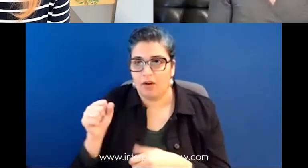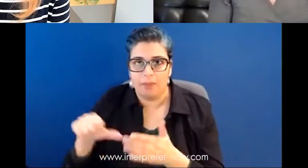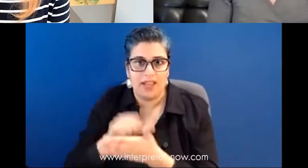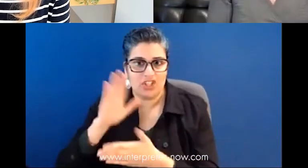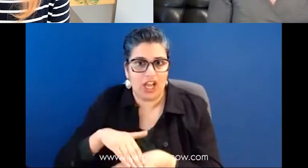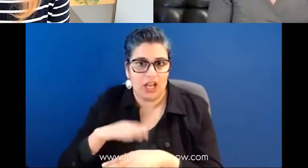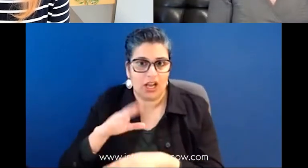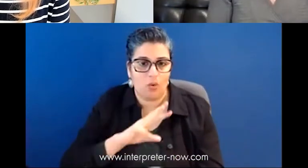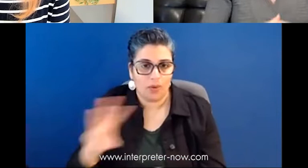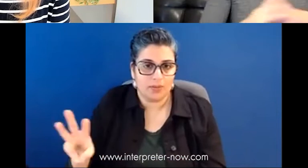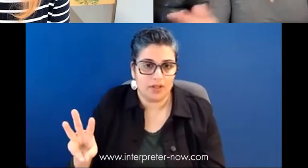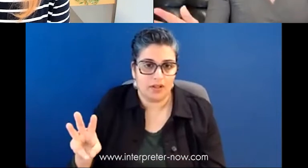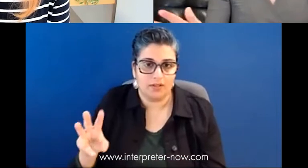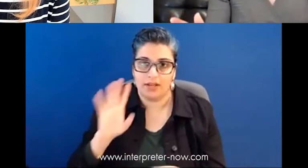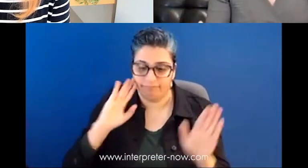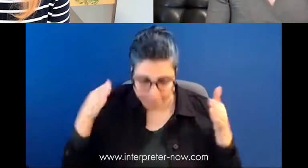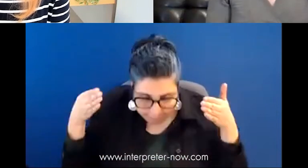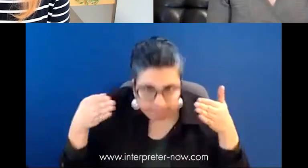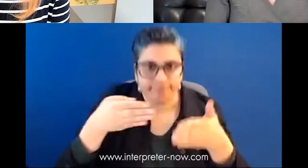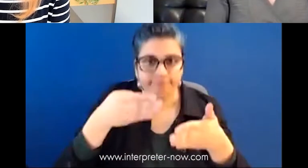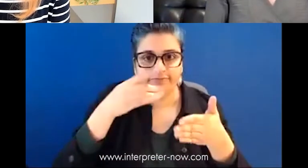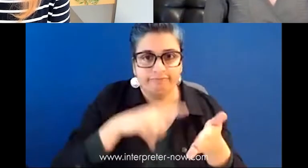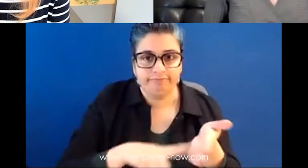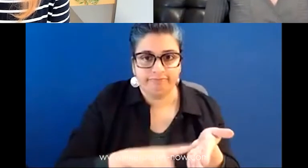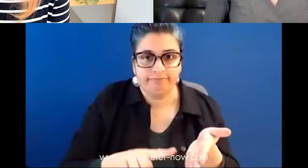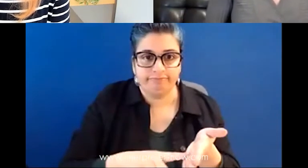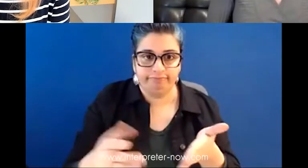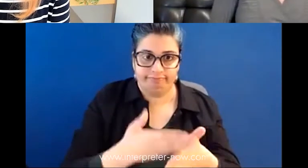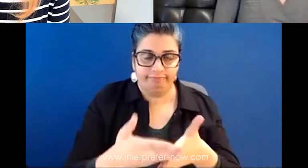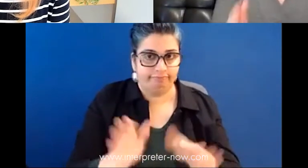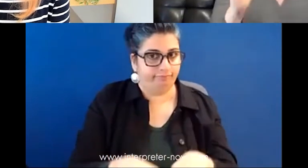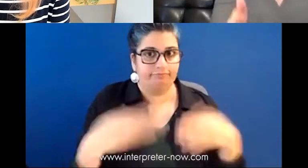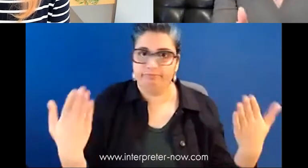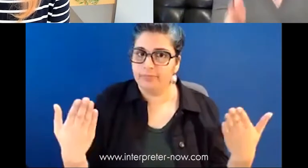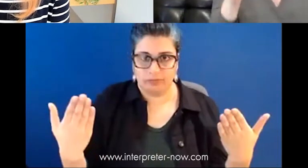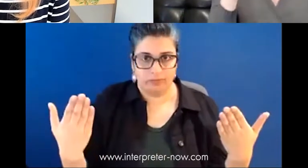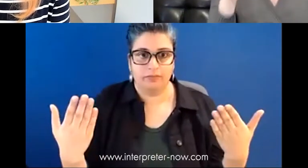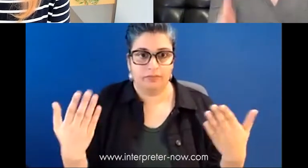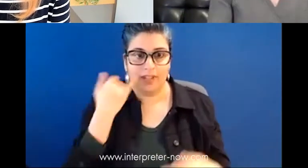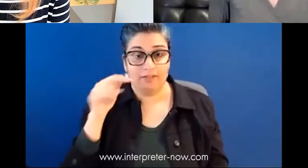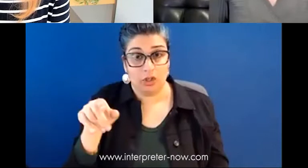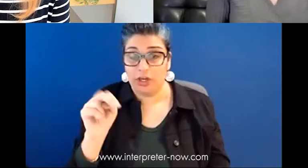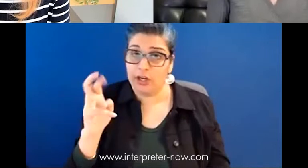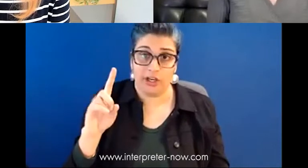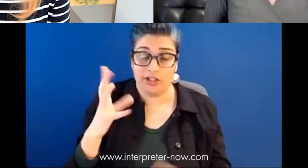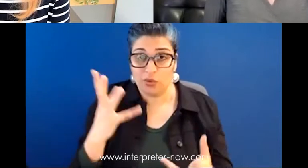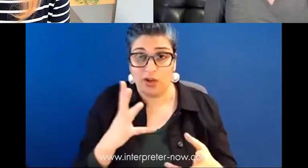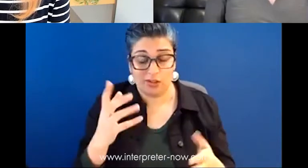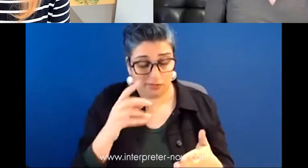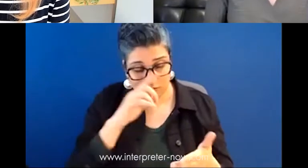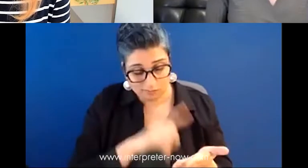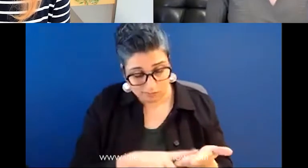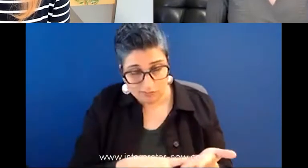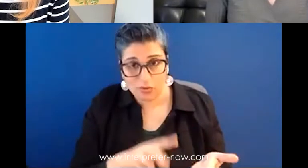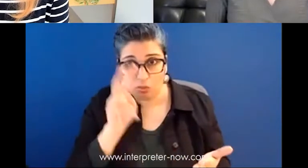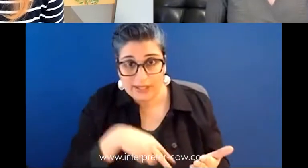just research. Everything shared open, so you can see all. If you're a nerd and you actually want to read the science, you can see those papers